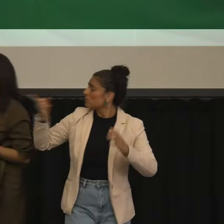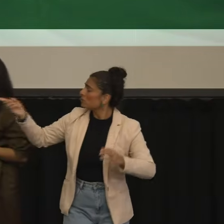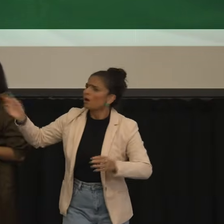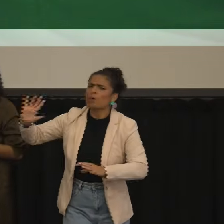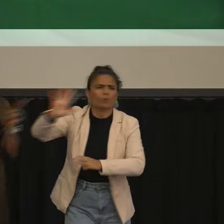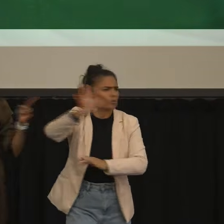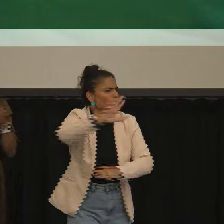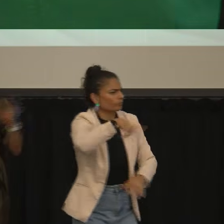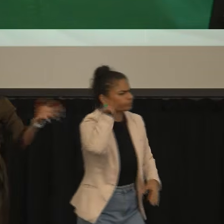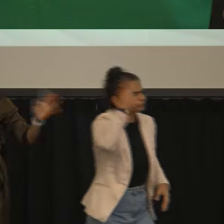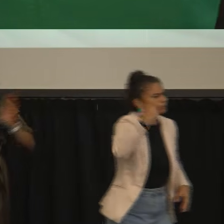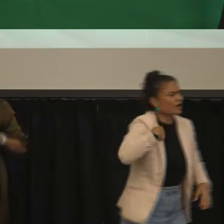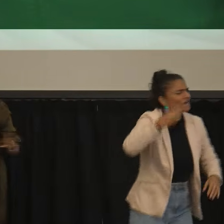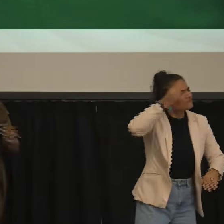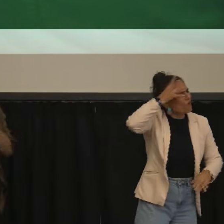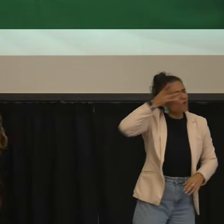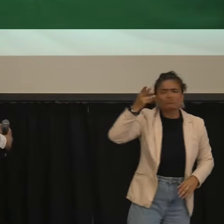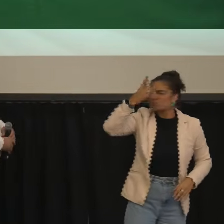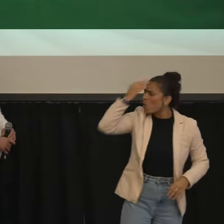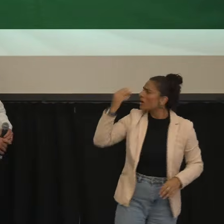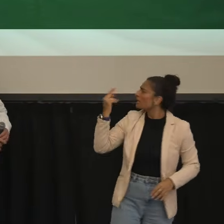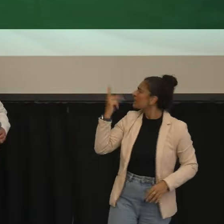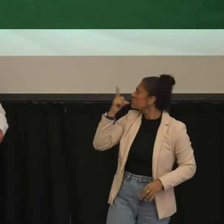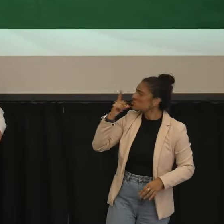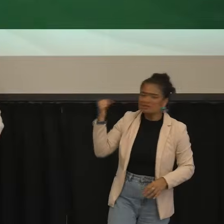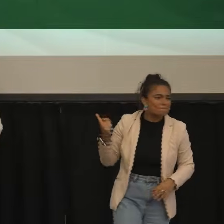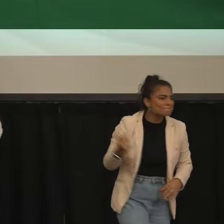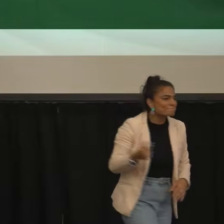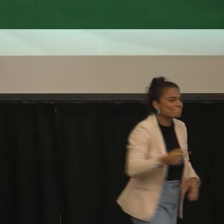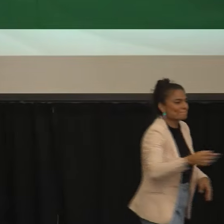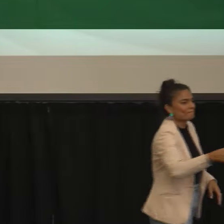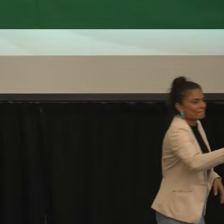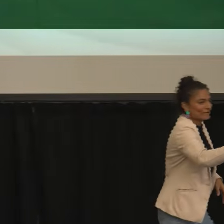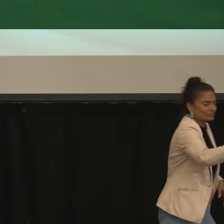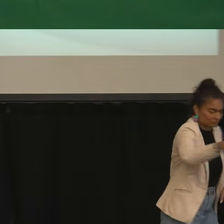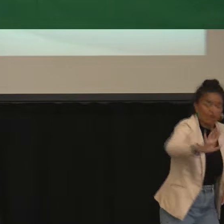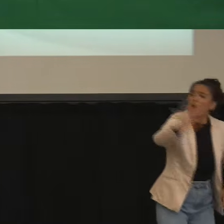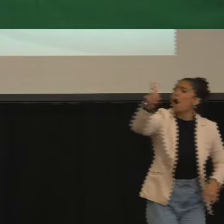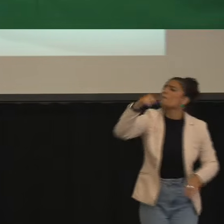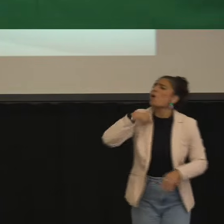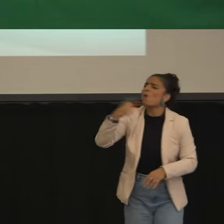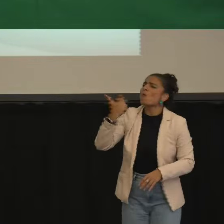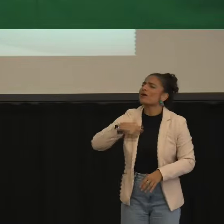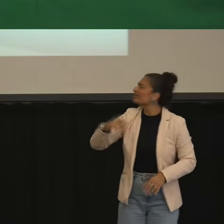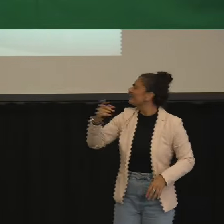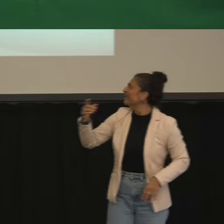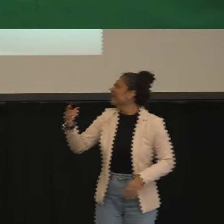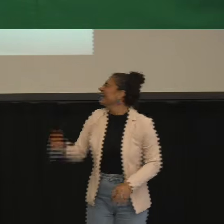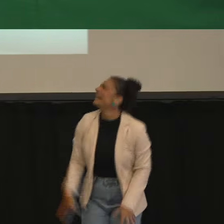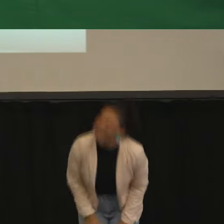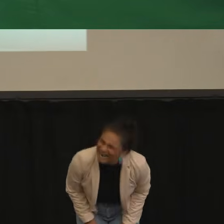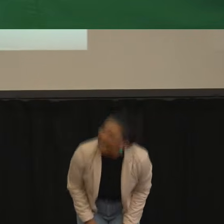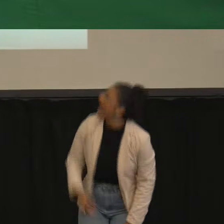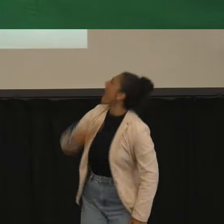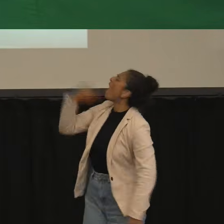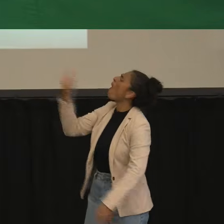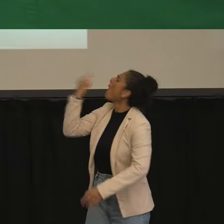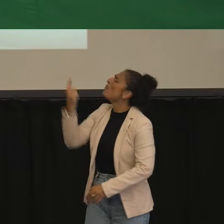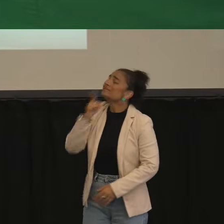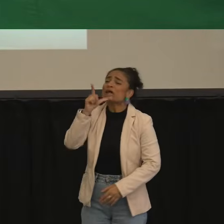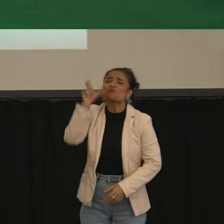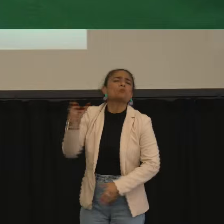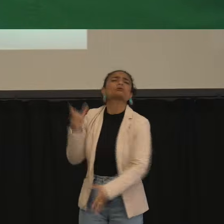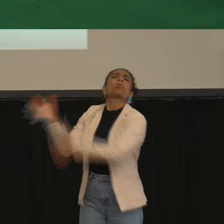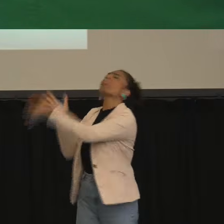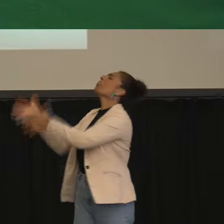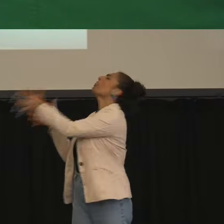If I can just quickly add, and then I'll give an opportunity to you, John. I sign to you imagining that you can understand my signing, and you just nod.